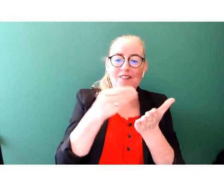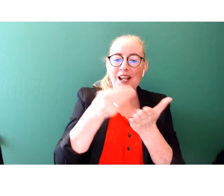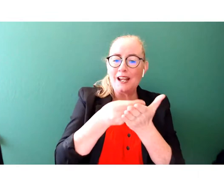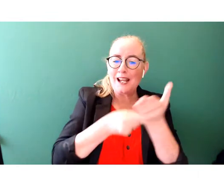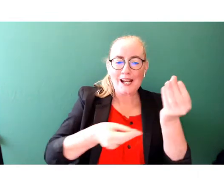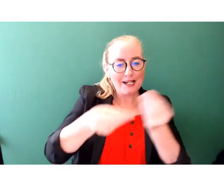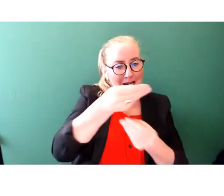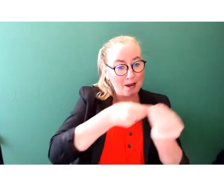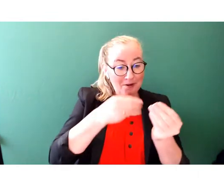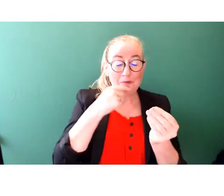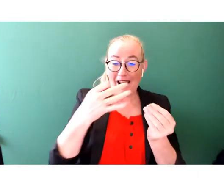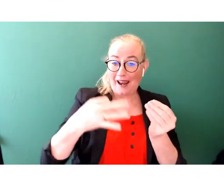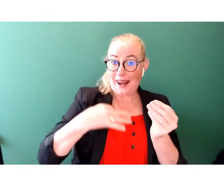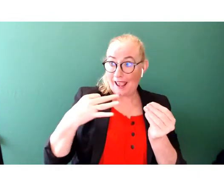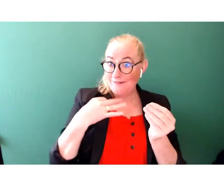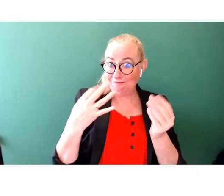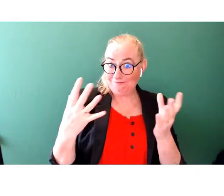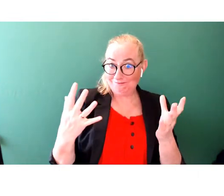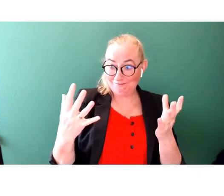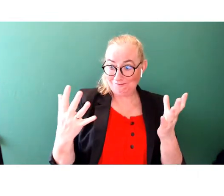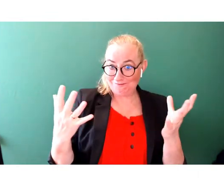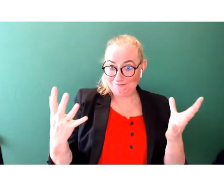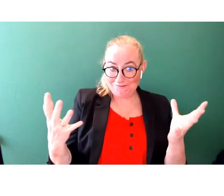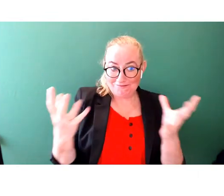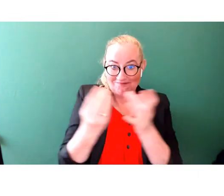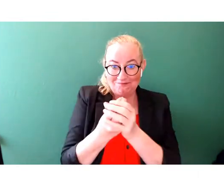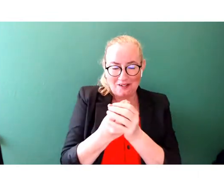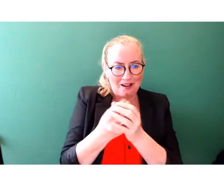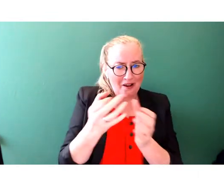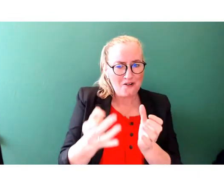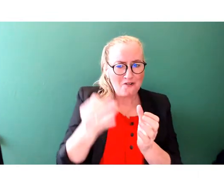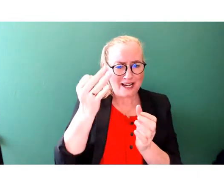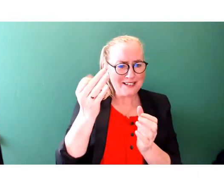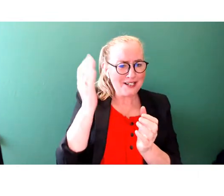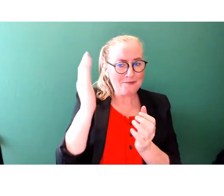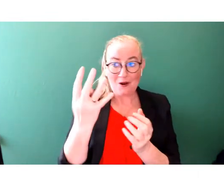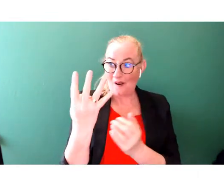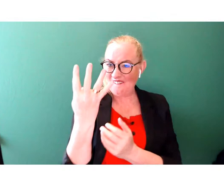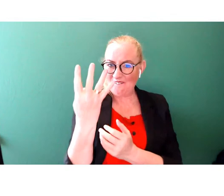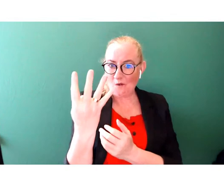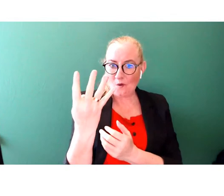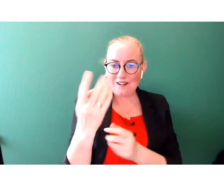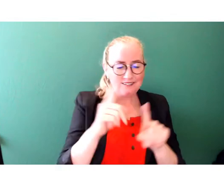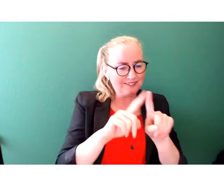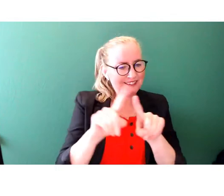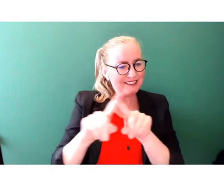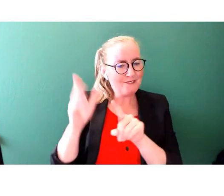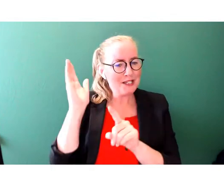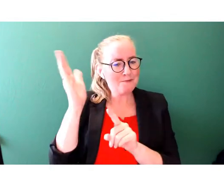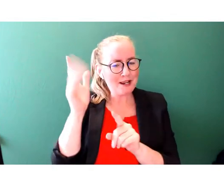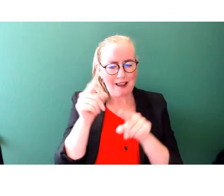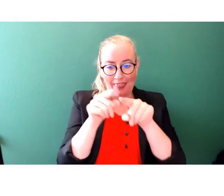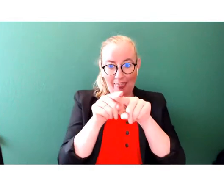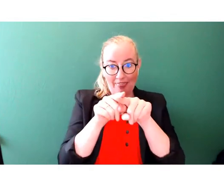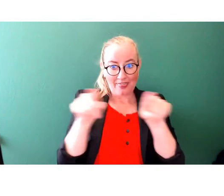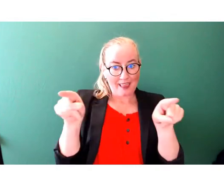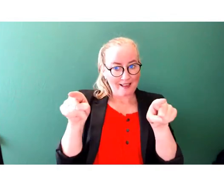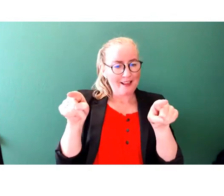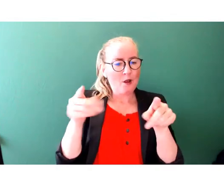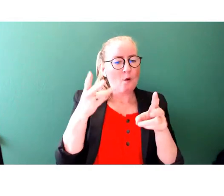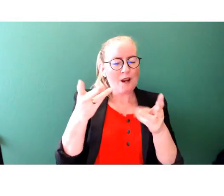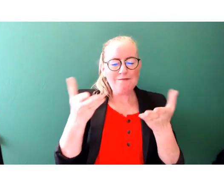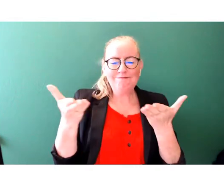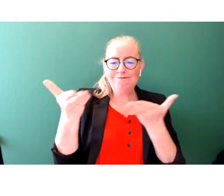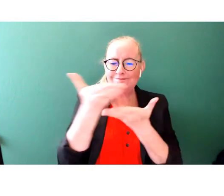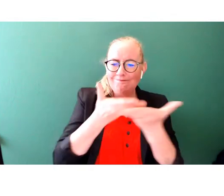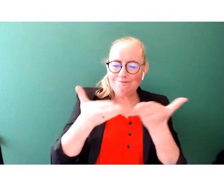really delighted to bring together a great lineup of four speakers who are considering and going to discuss national